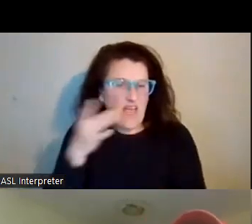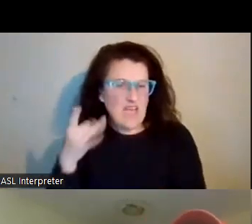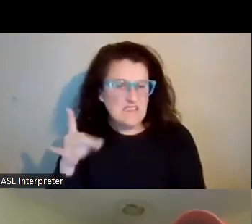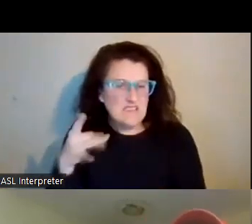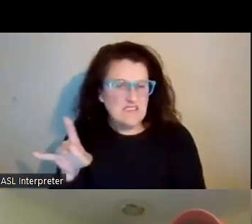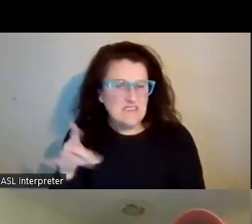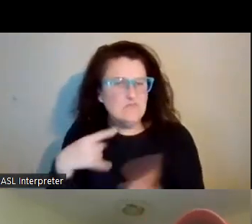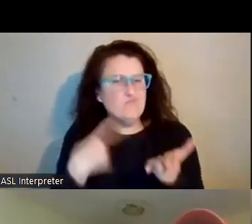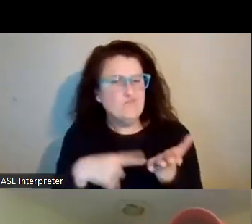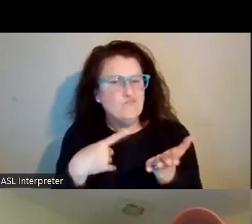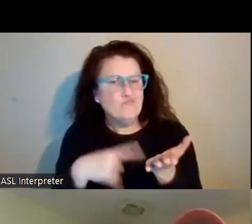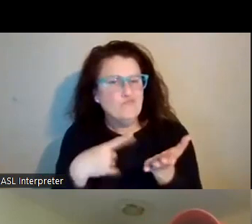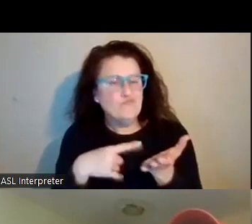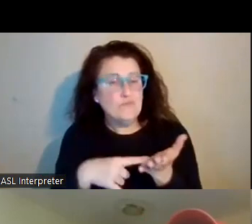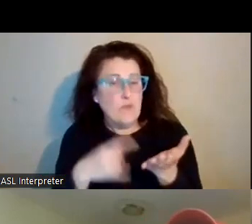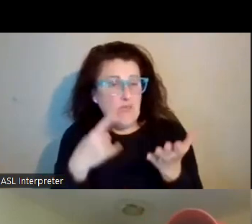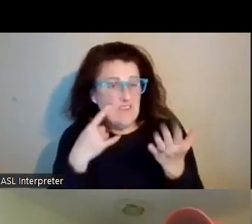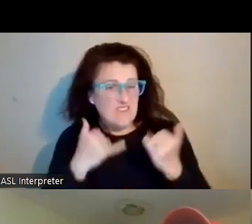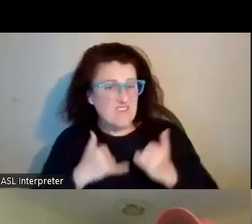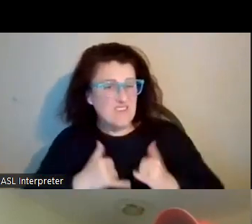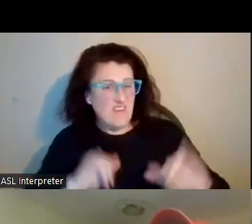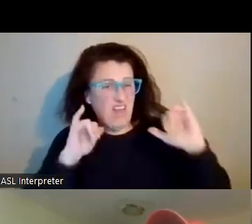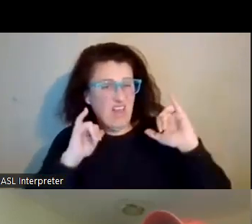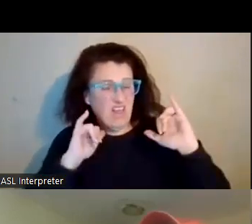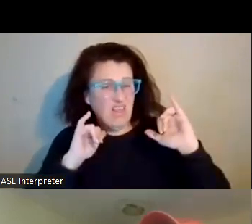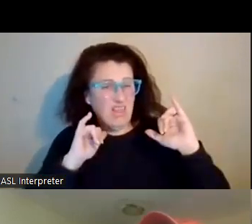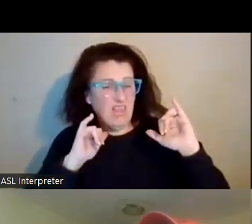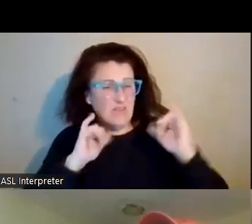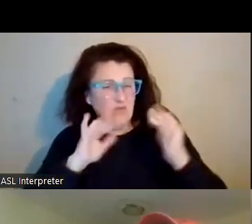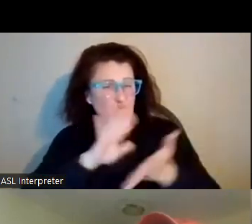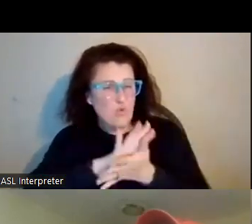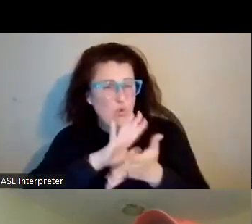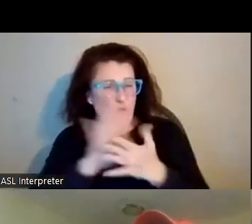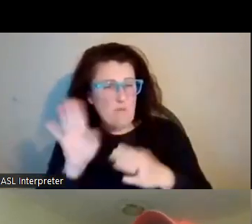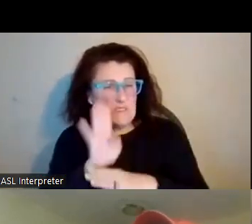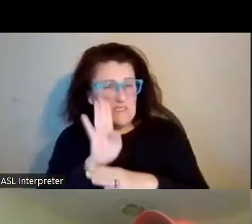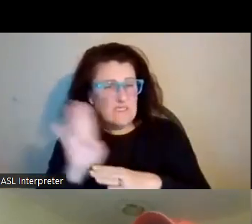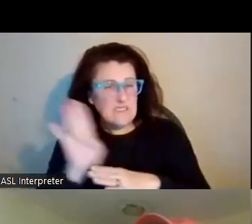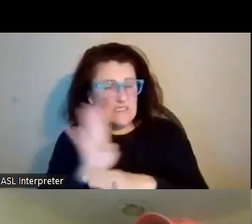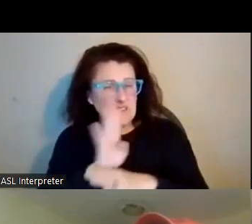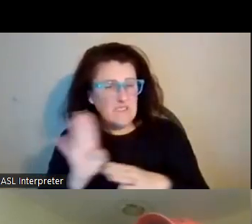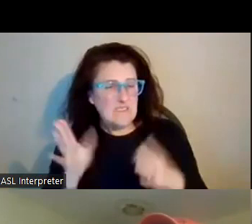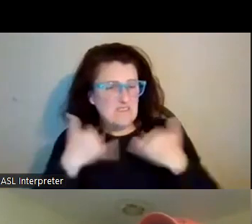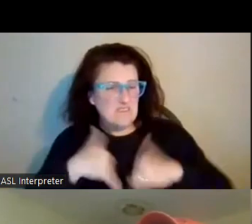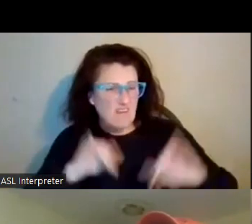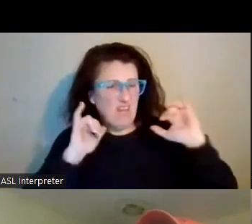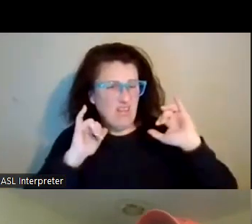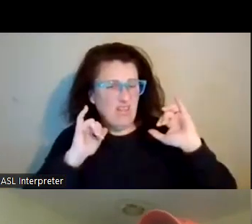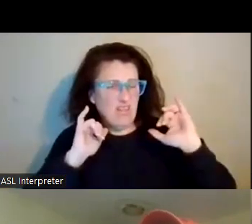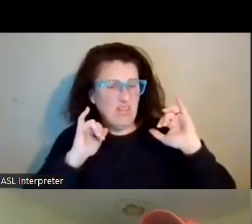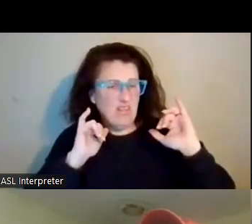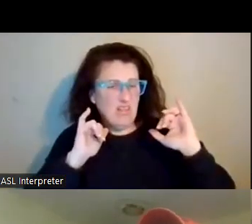about if he's still fully engaged at school and, you know, is in a full